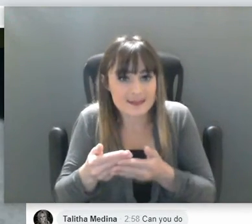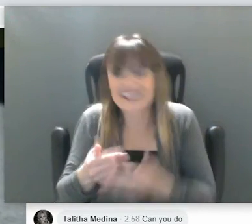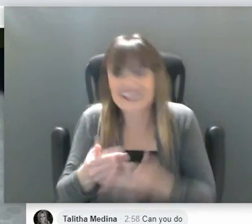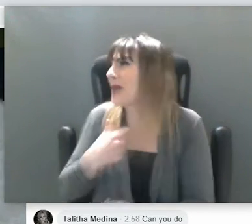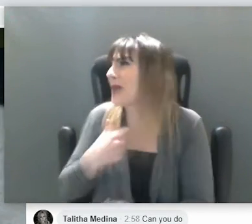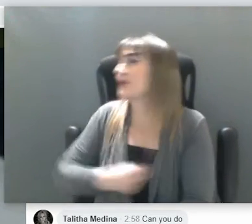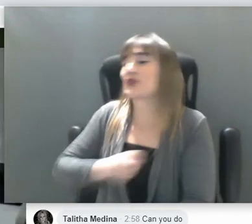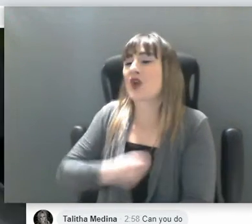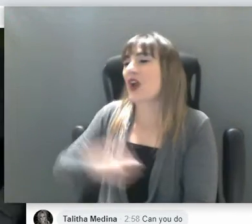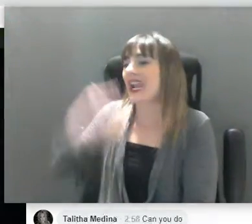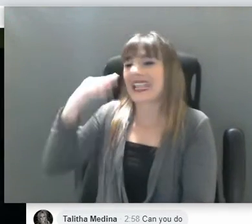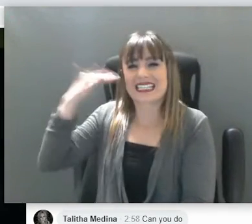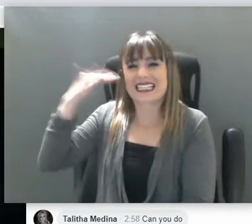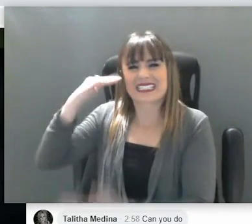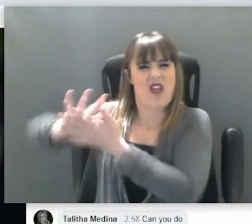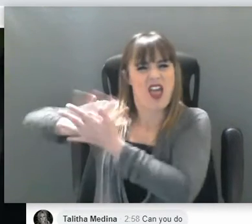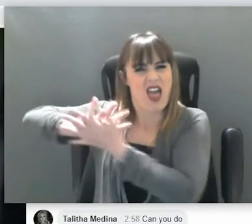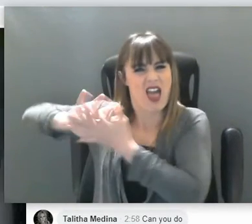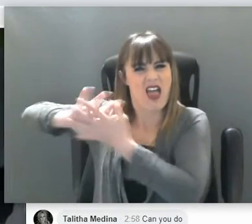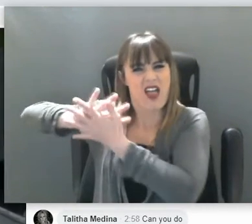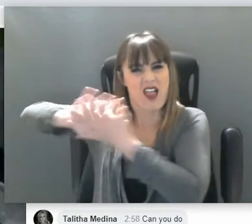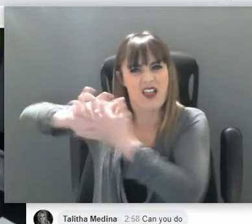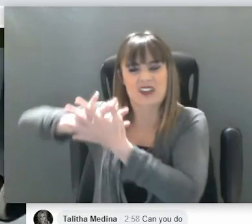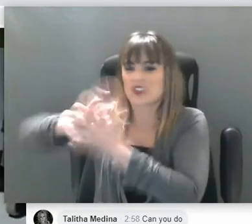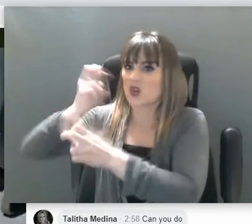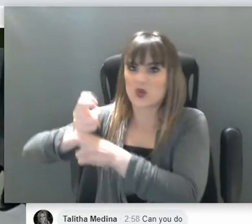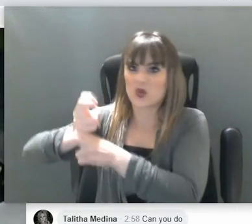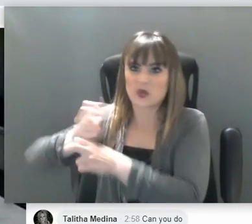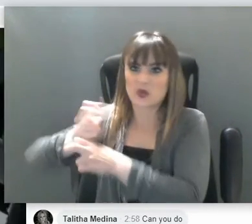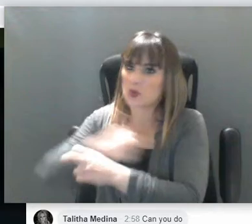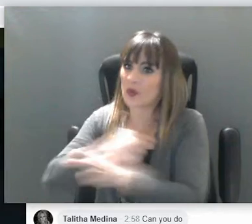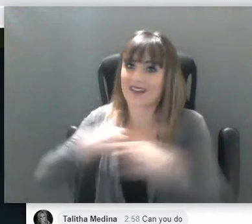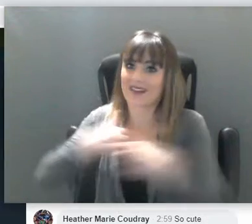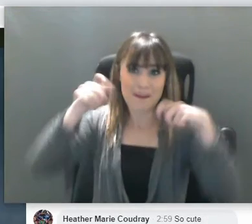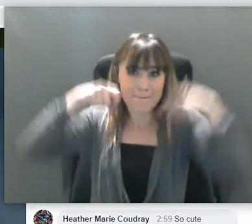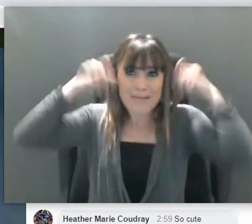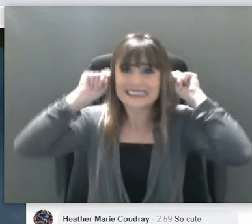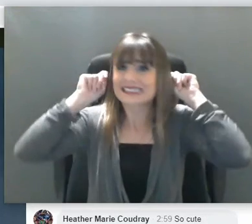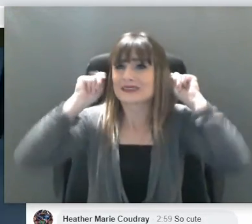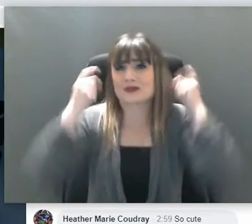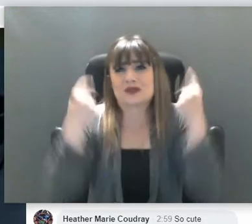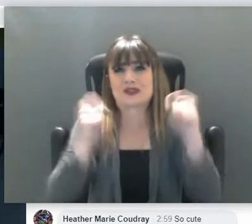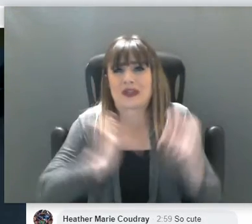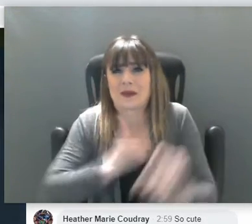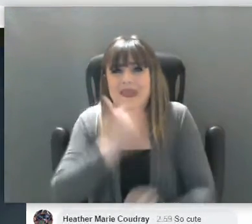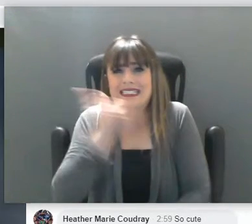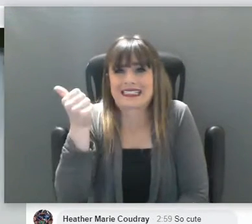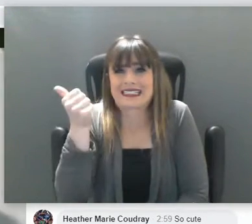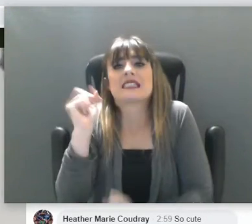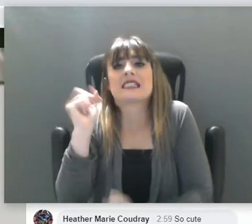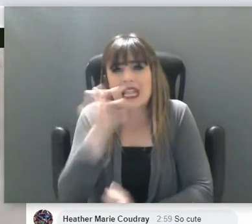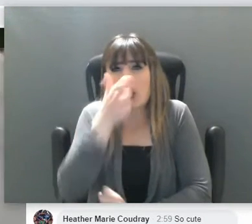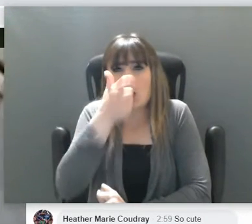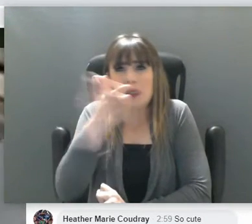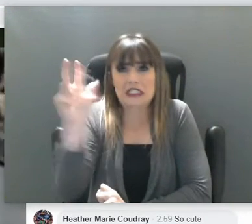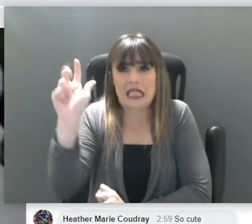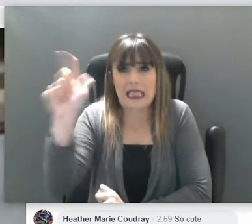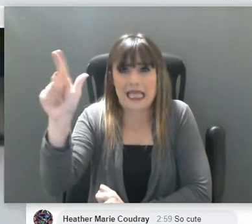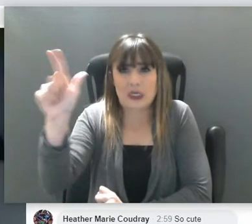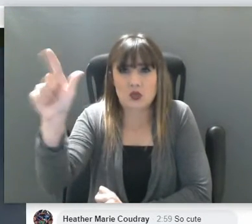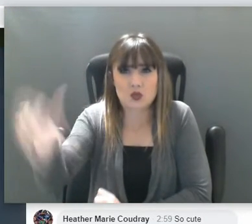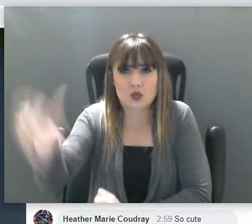We're wearing masks, and it's kind of a tricky building, but we'll just keep plugging along. You can watch these later when they buffer better on